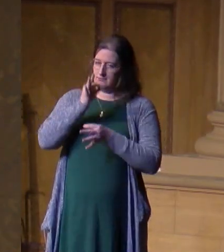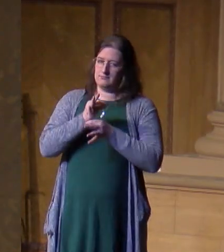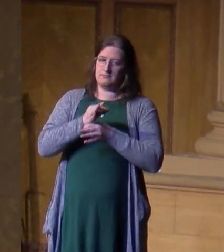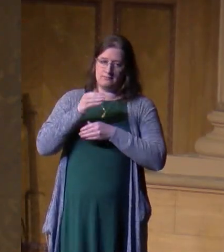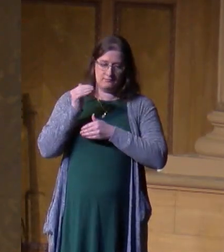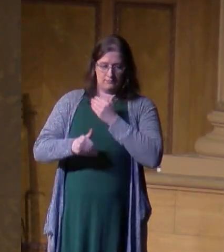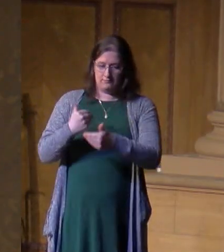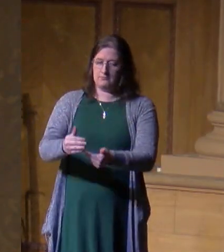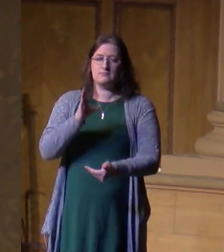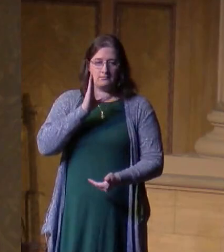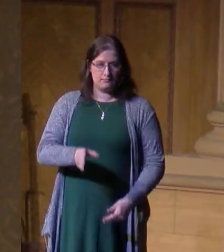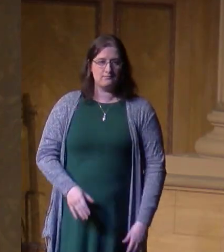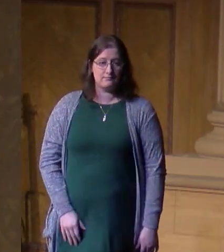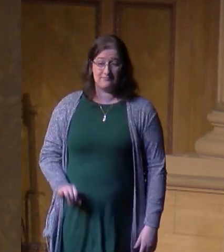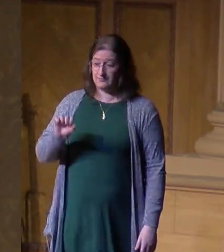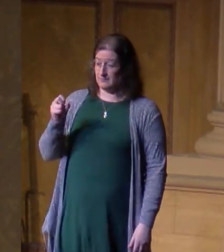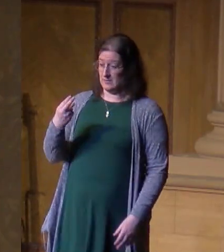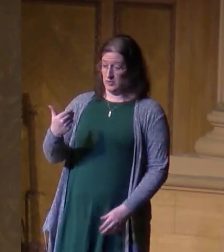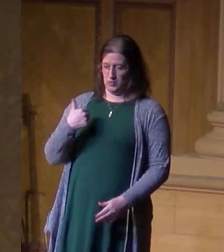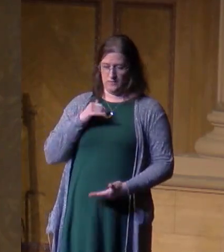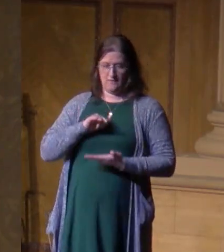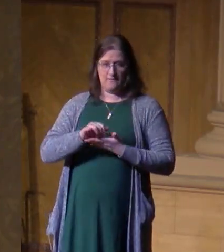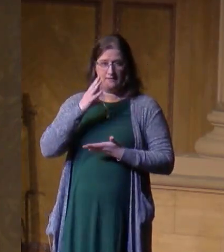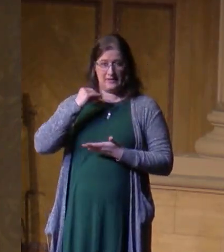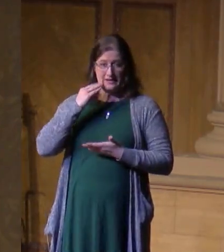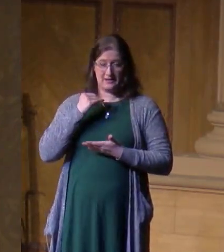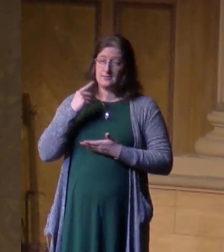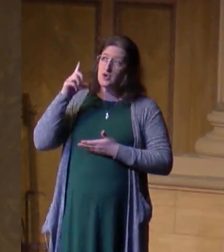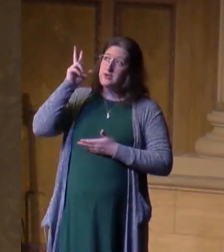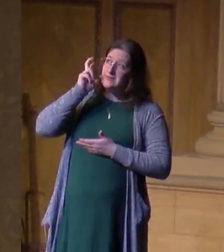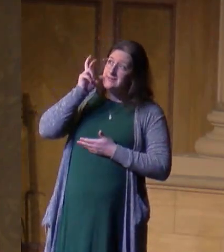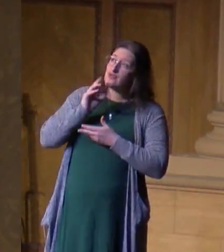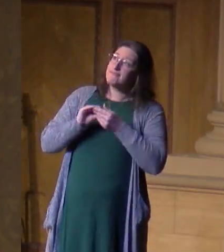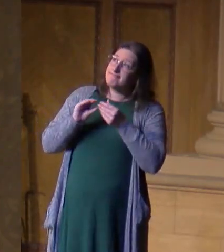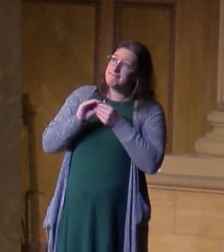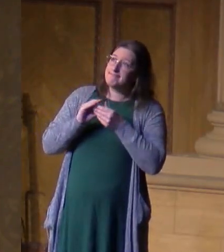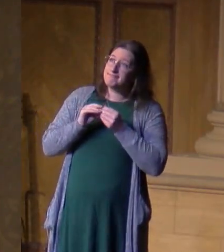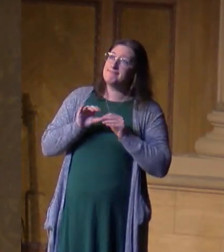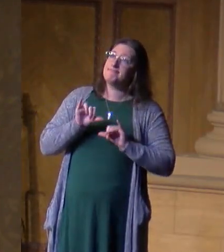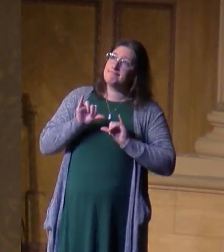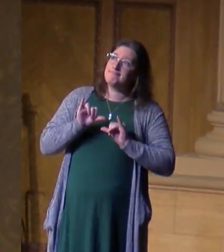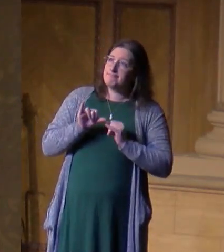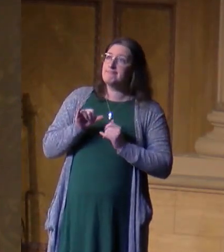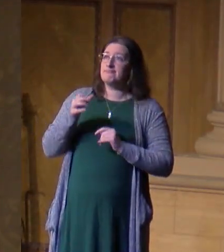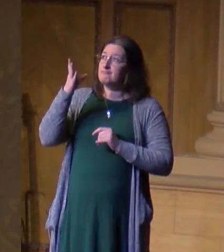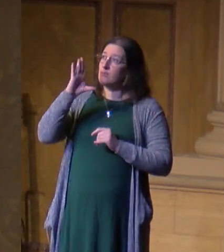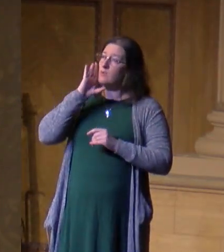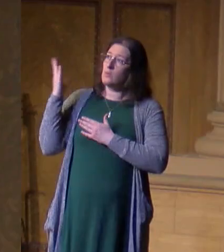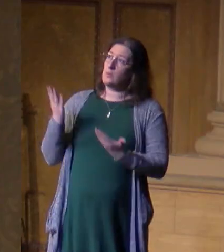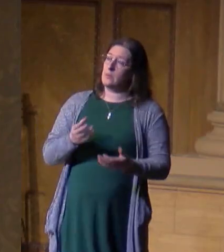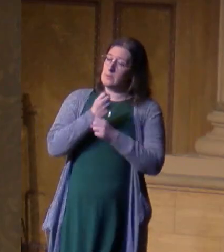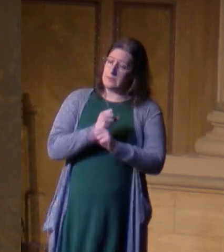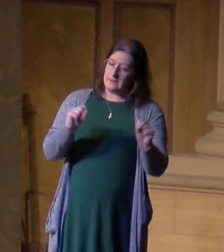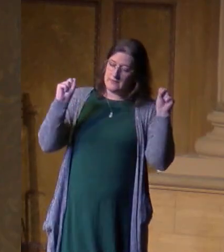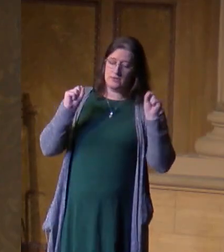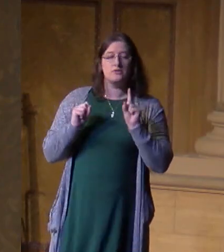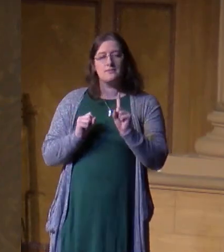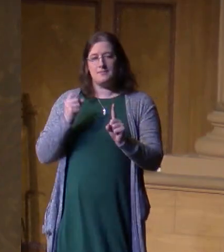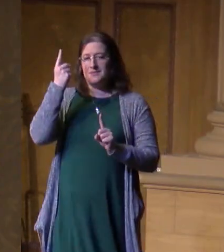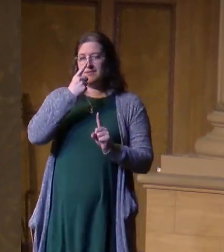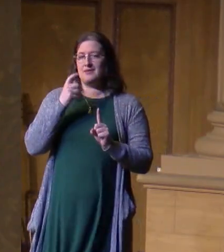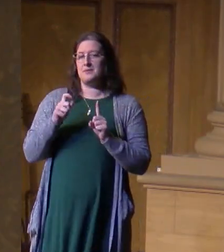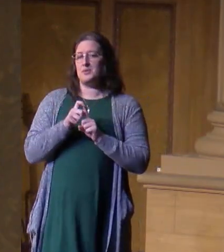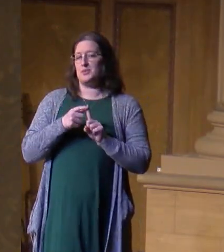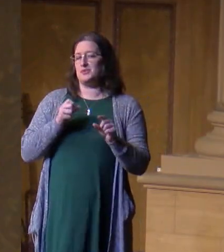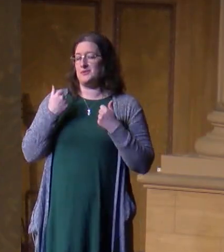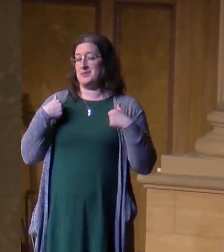And so, Joseph would have had that experience, hearing about the promise of God to bring salvation. Now, consider the words of the angel,